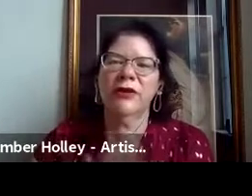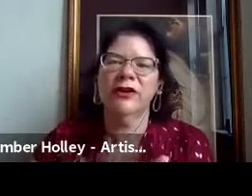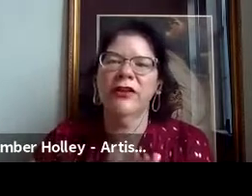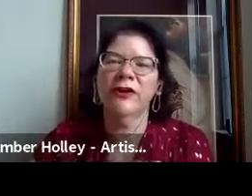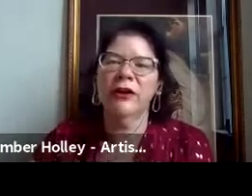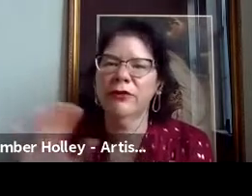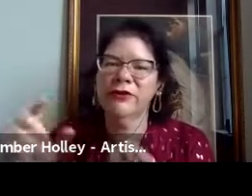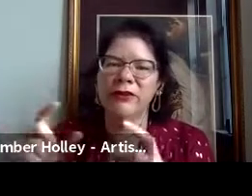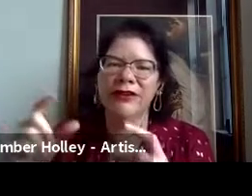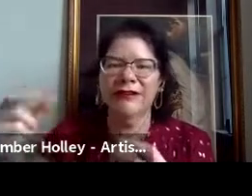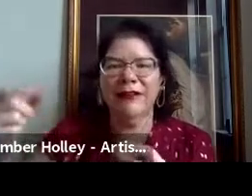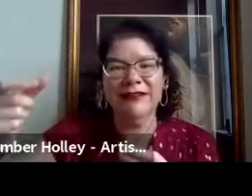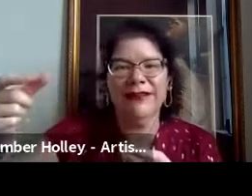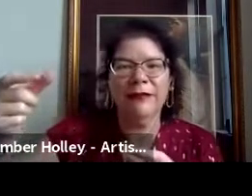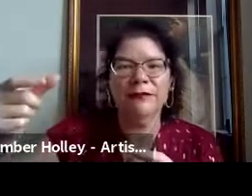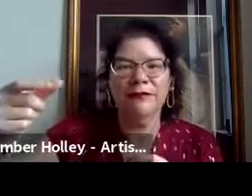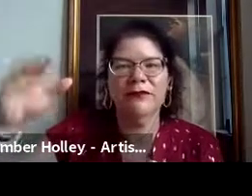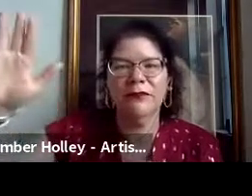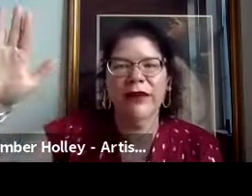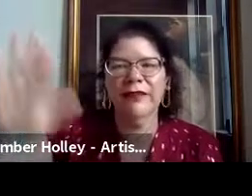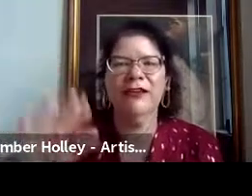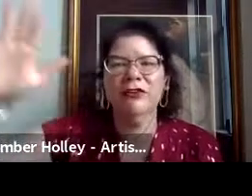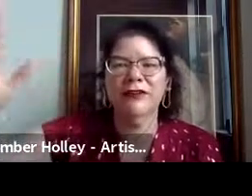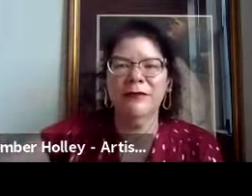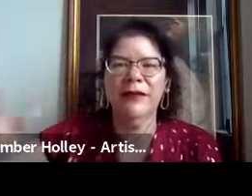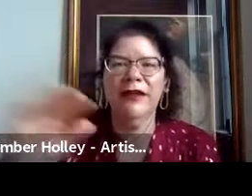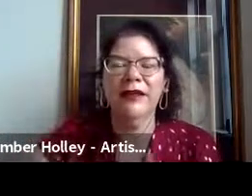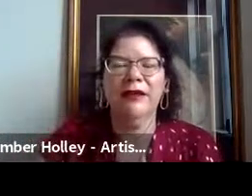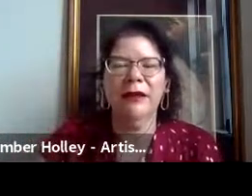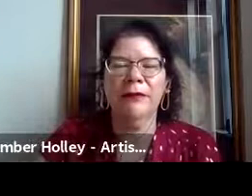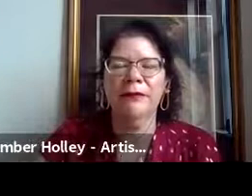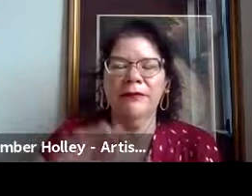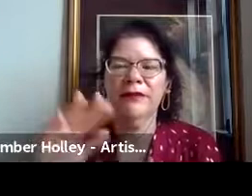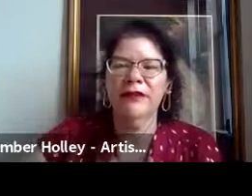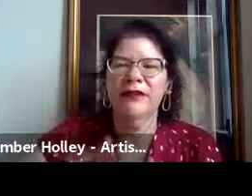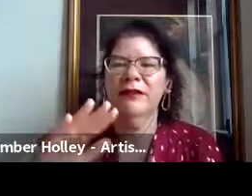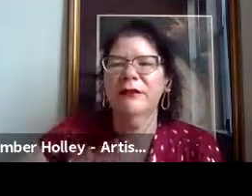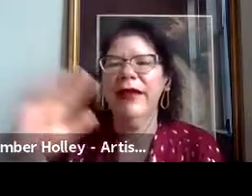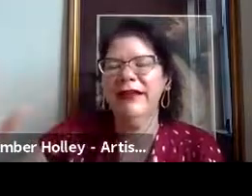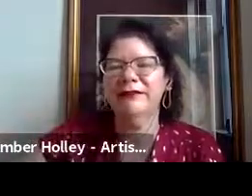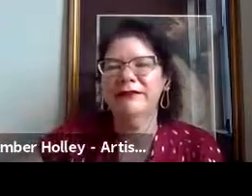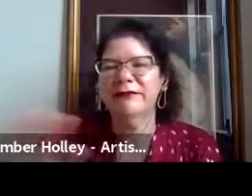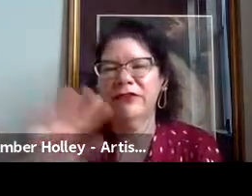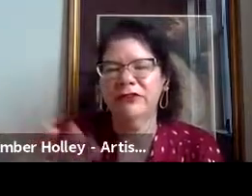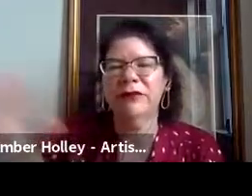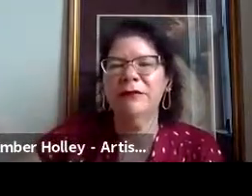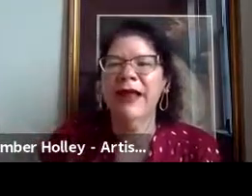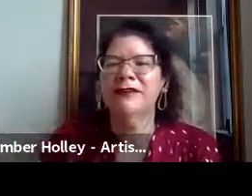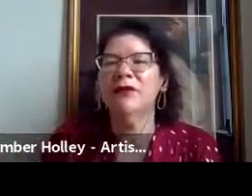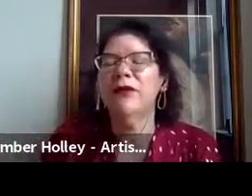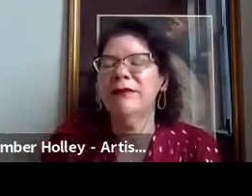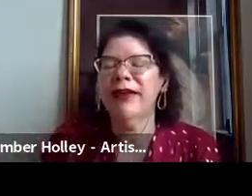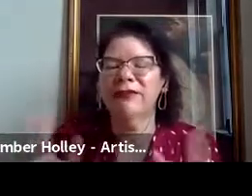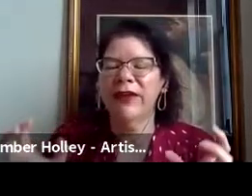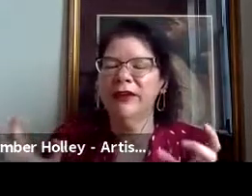the cardboard onto other cardboard so that it's like a stamp. So, and then you can dip it in paint, dip it in